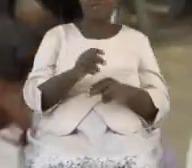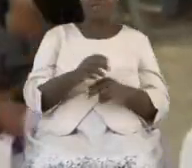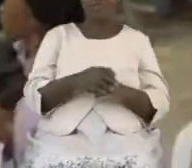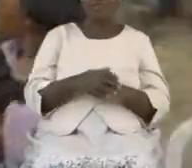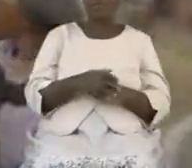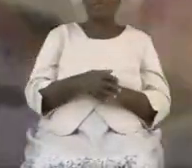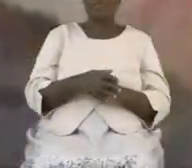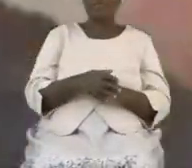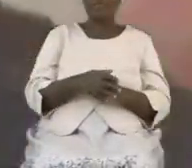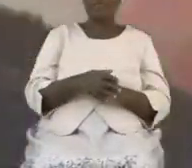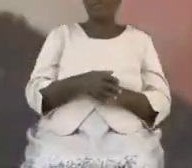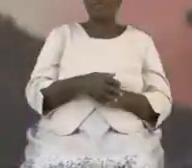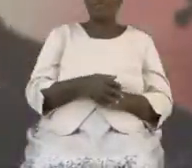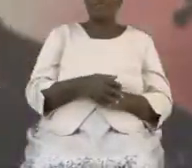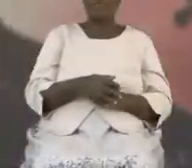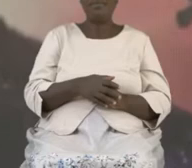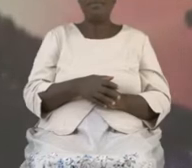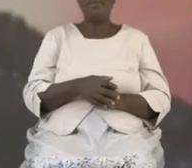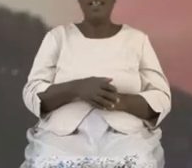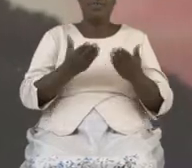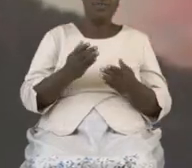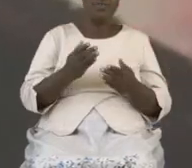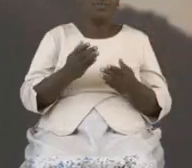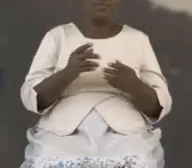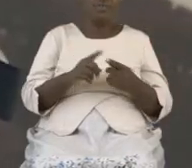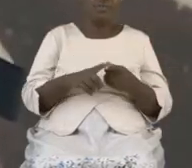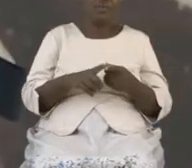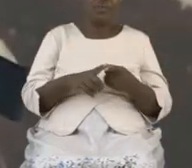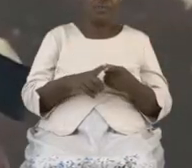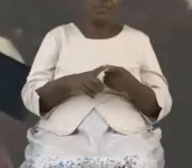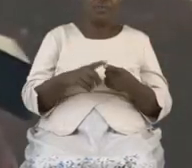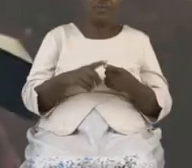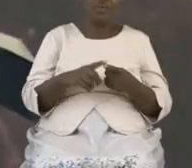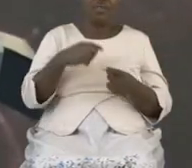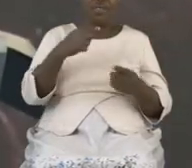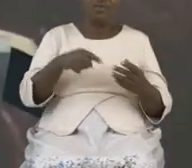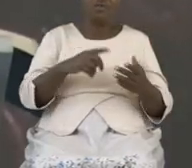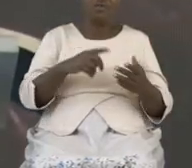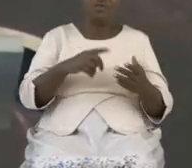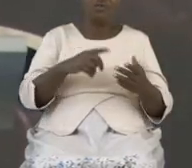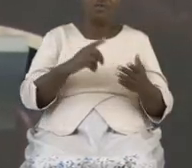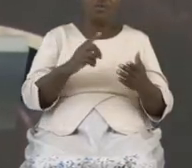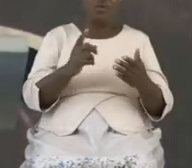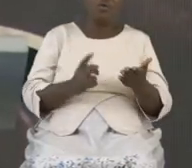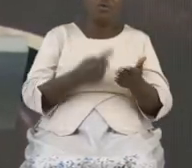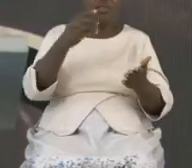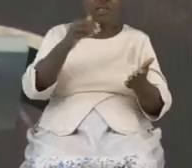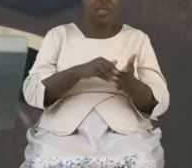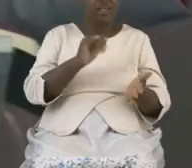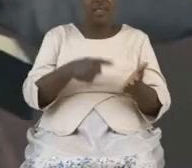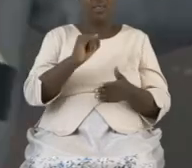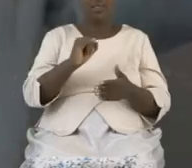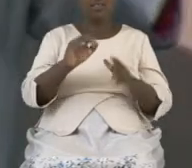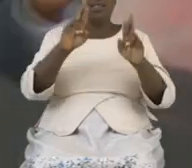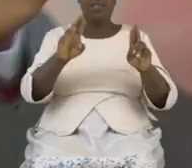again that this is retreat. A retreat time is a time